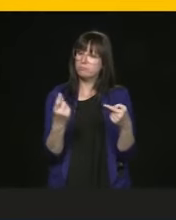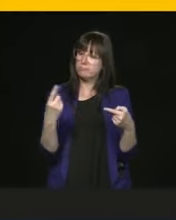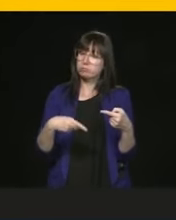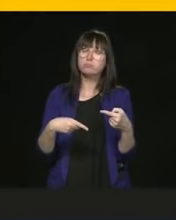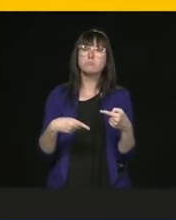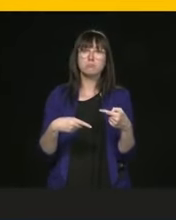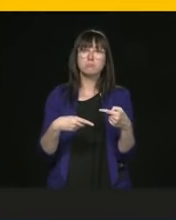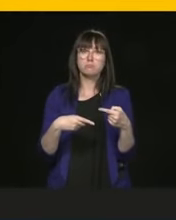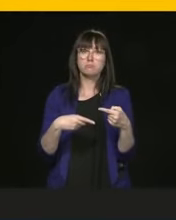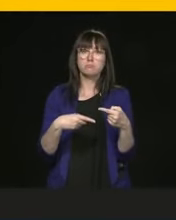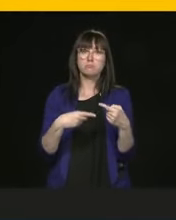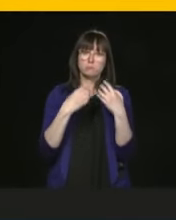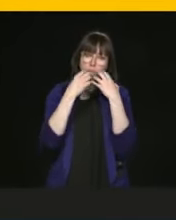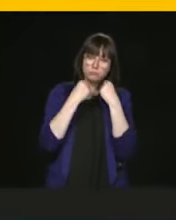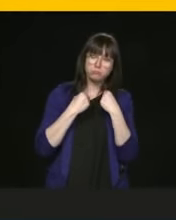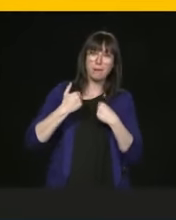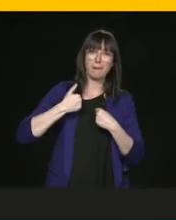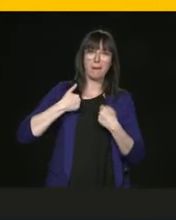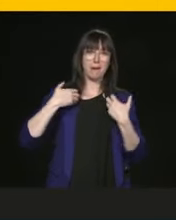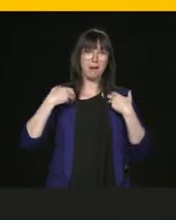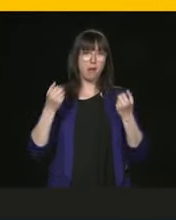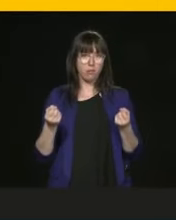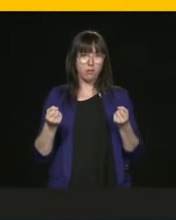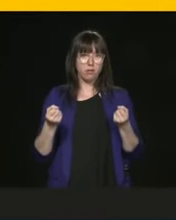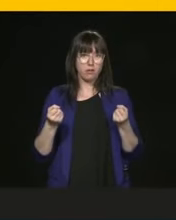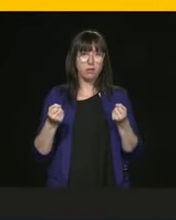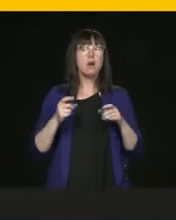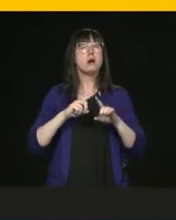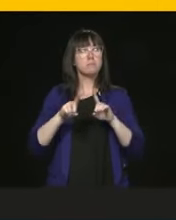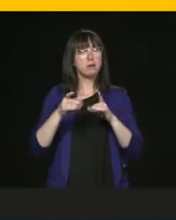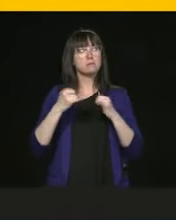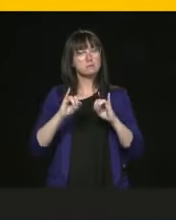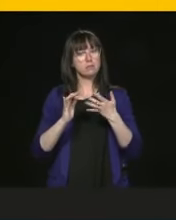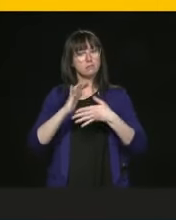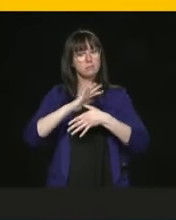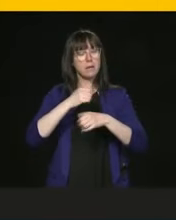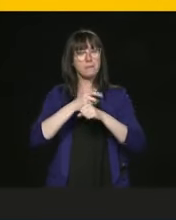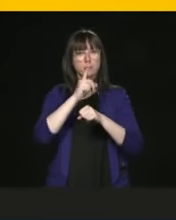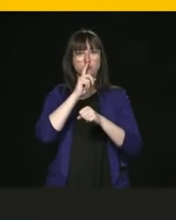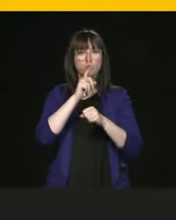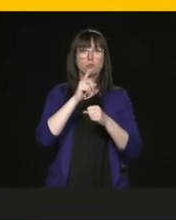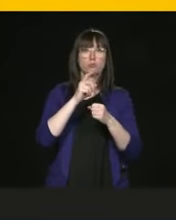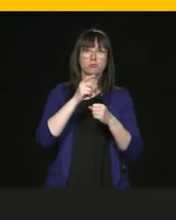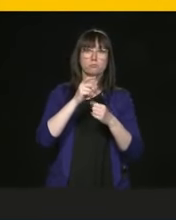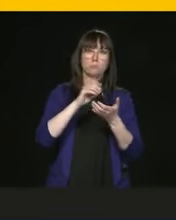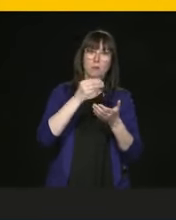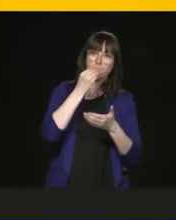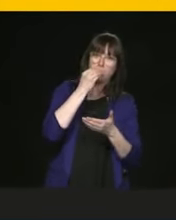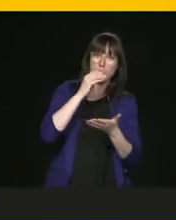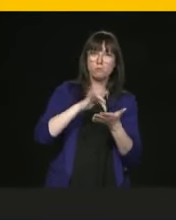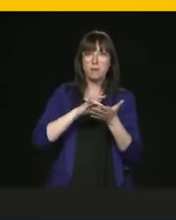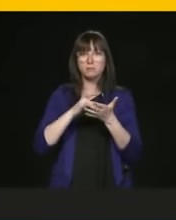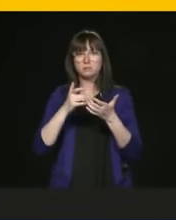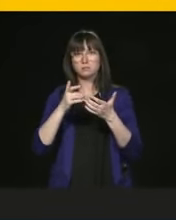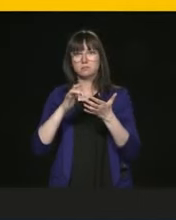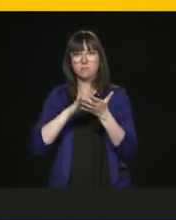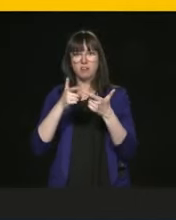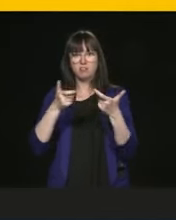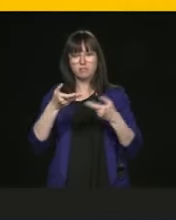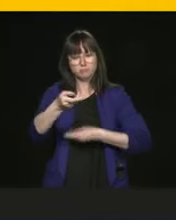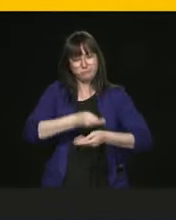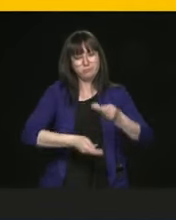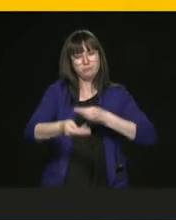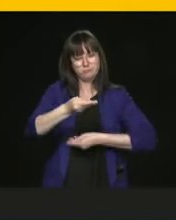keep Canadians safe while ensuring the continued flow of our essential supply chains on which so many Canadians